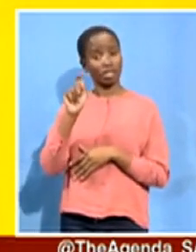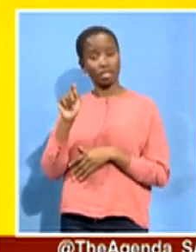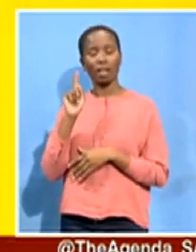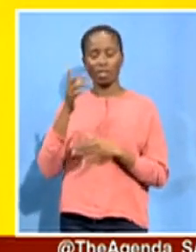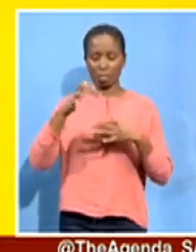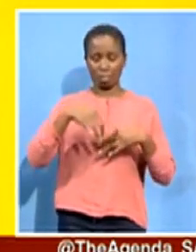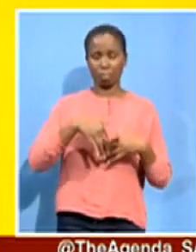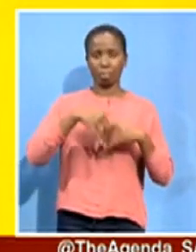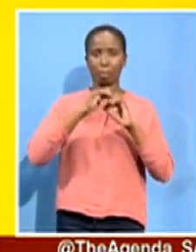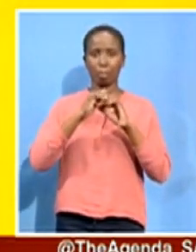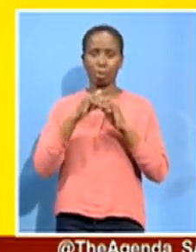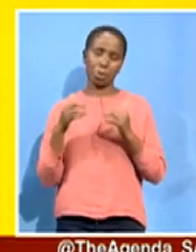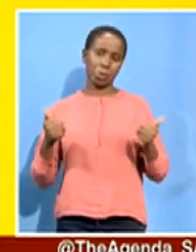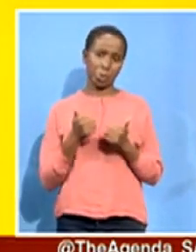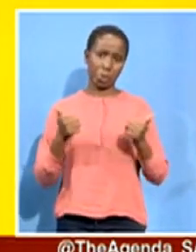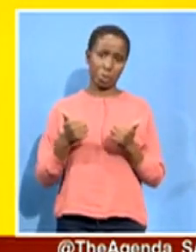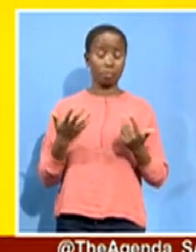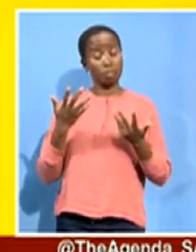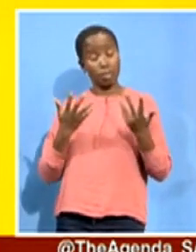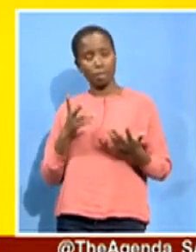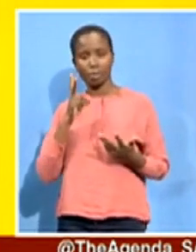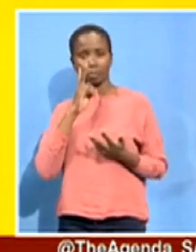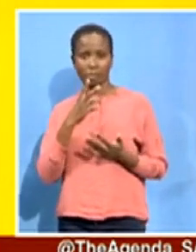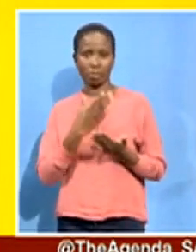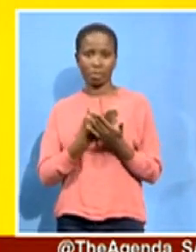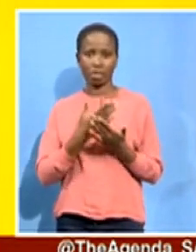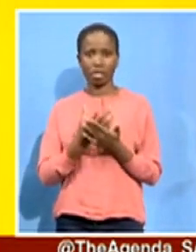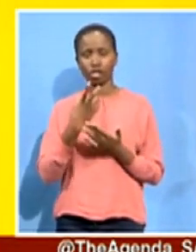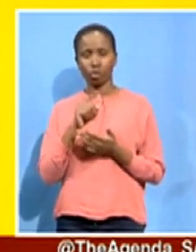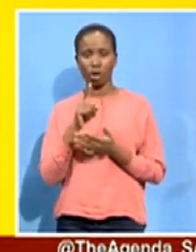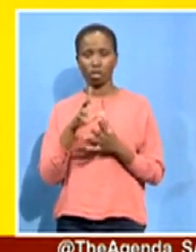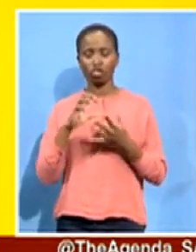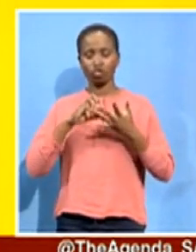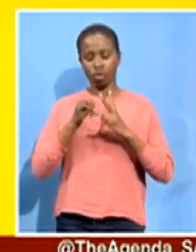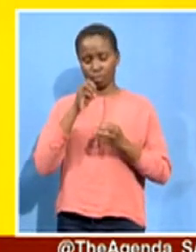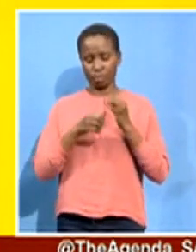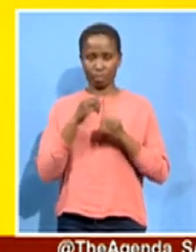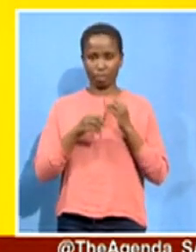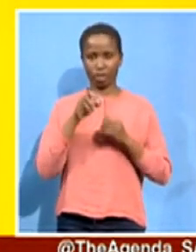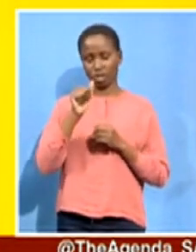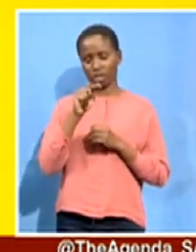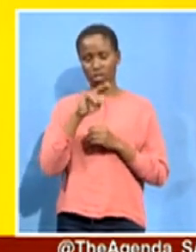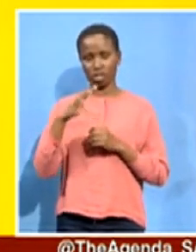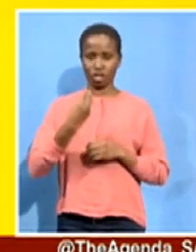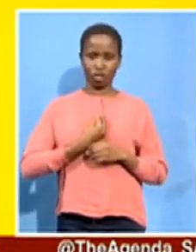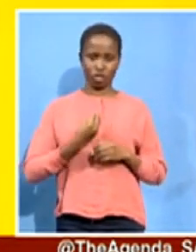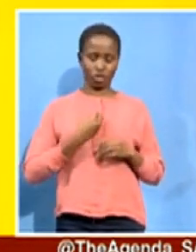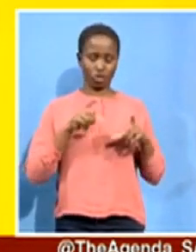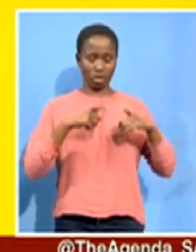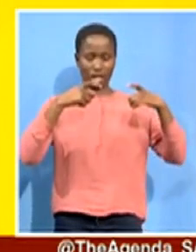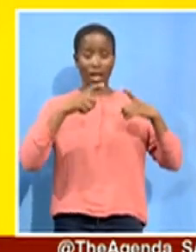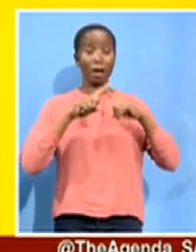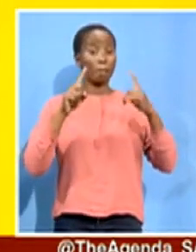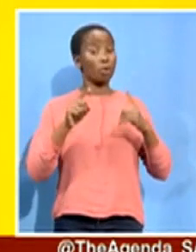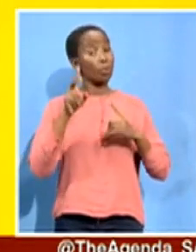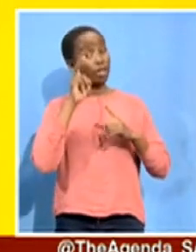to the Congress of the ANC Youth League that will be coming up. So we'll just hear from them when they think they'll be actually able